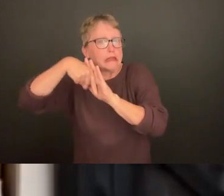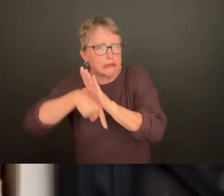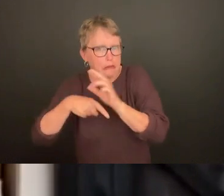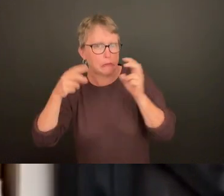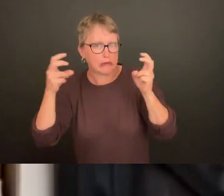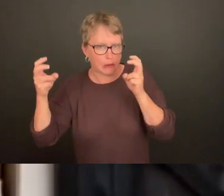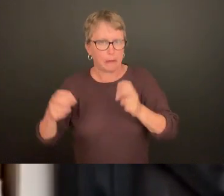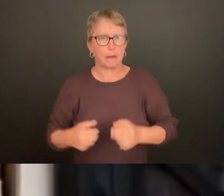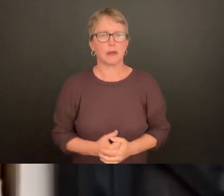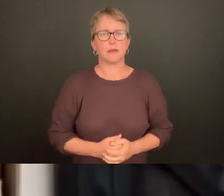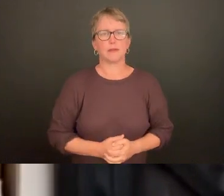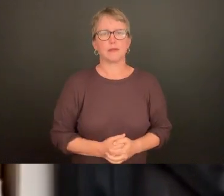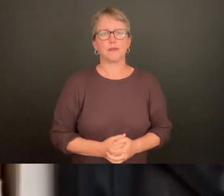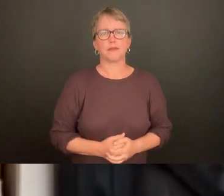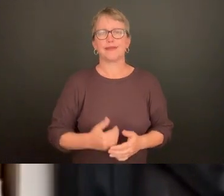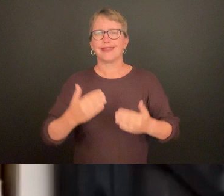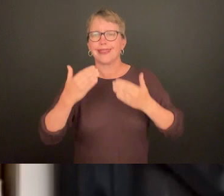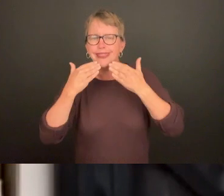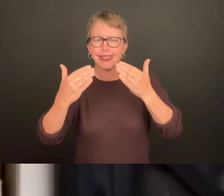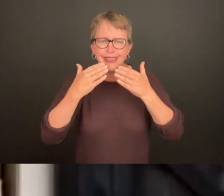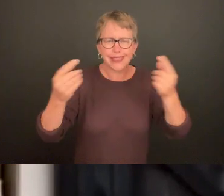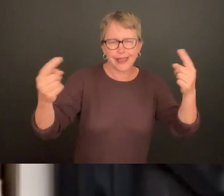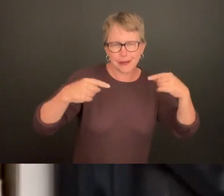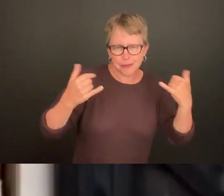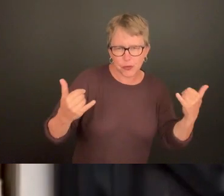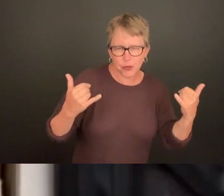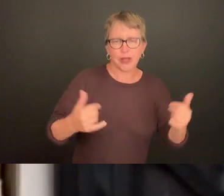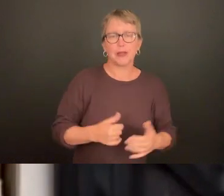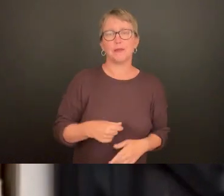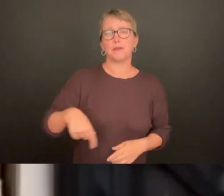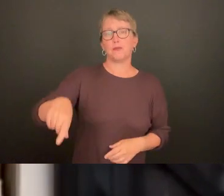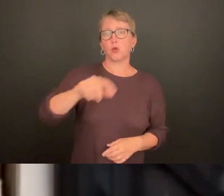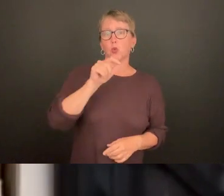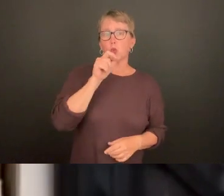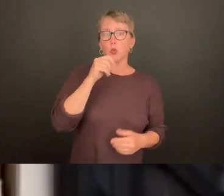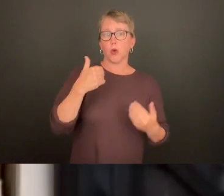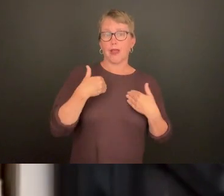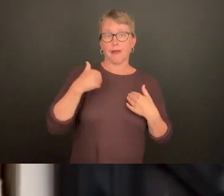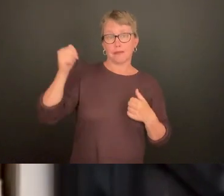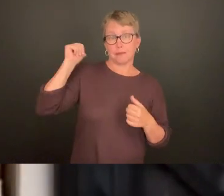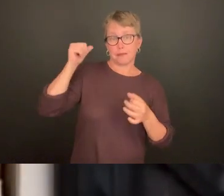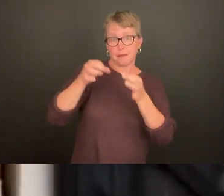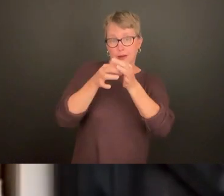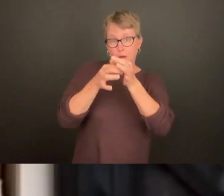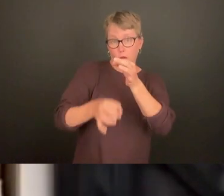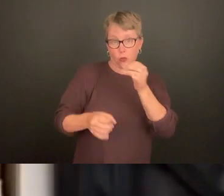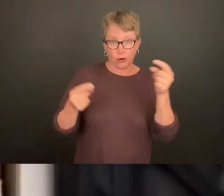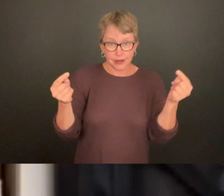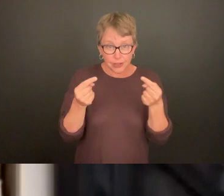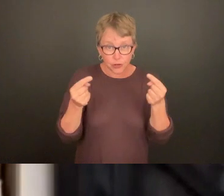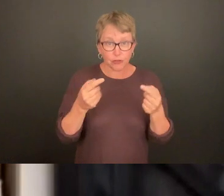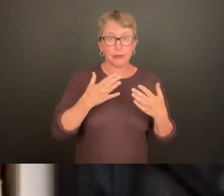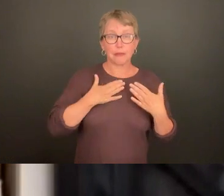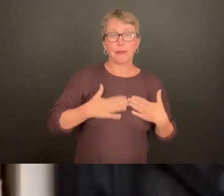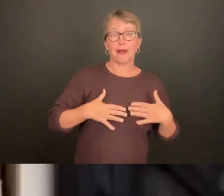at times, maybe. So please, if you have children and you don't want hearing about this